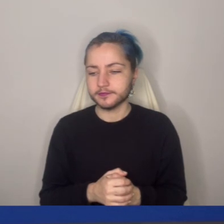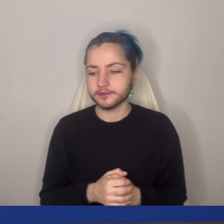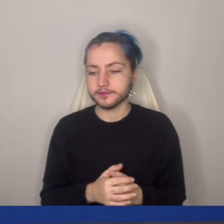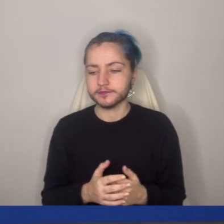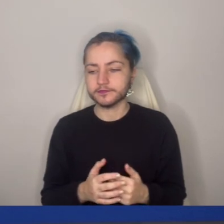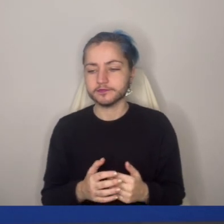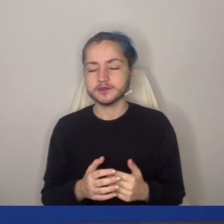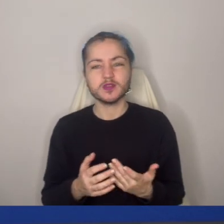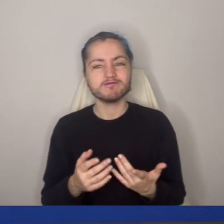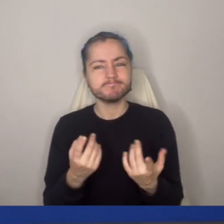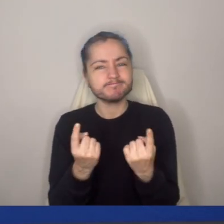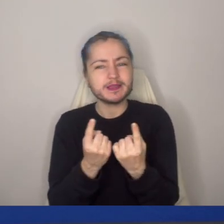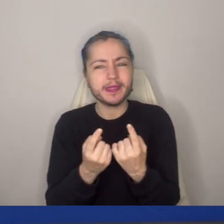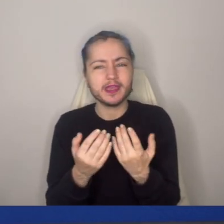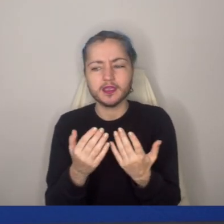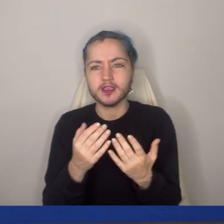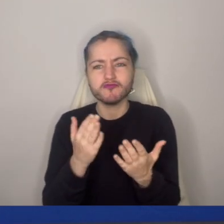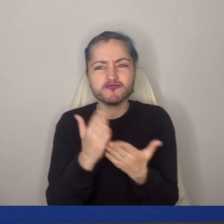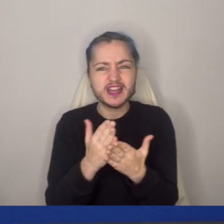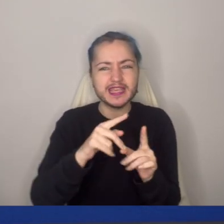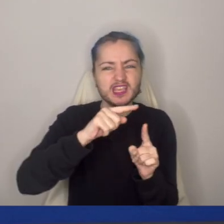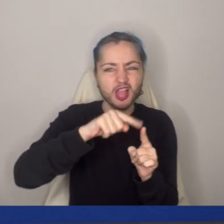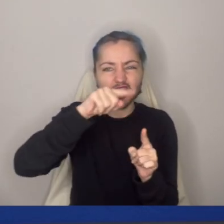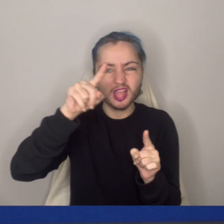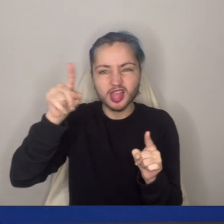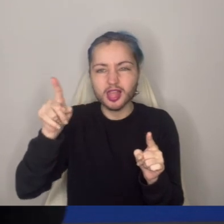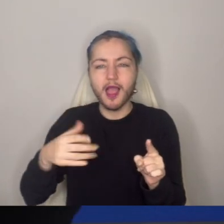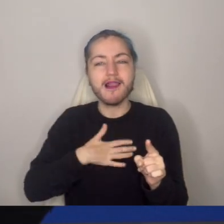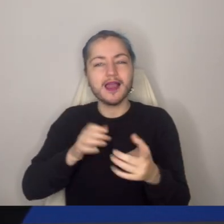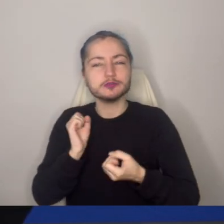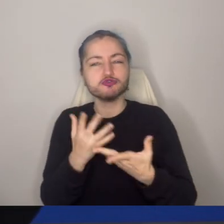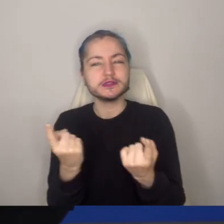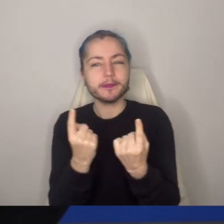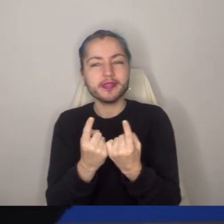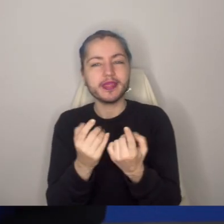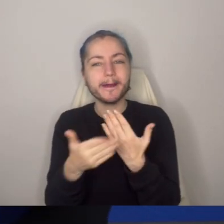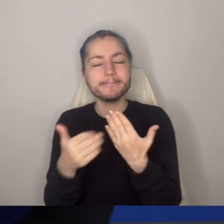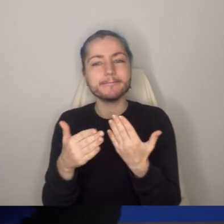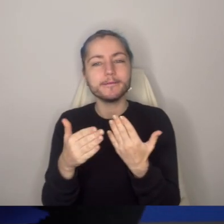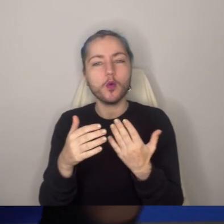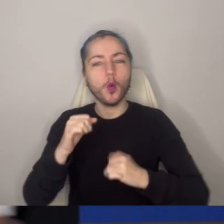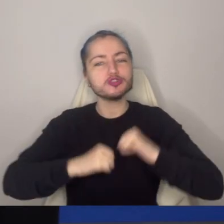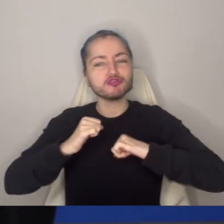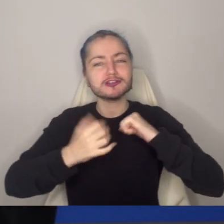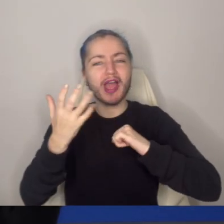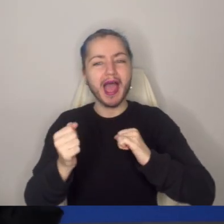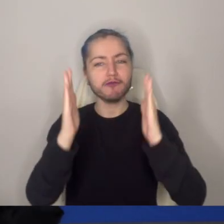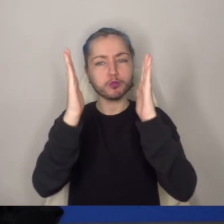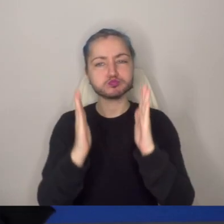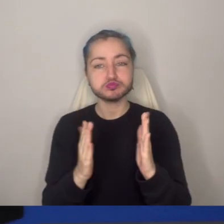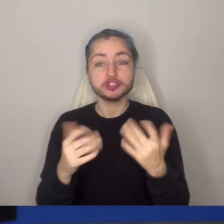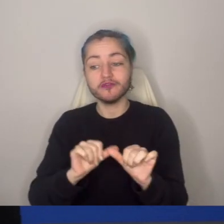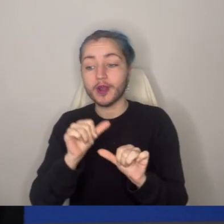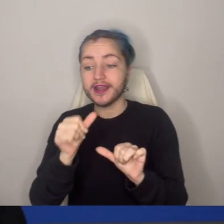more jaggedy, I like to introduce something more structured. So now for the next element, I'm going to use this